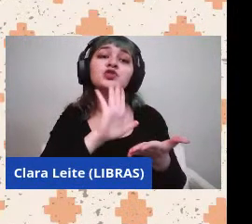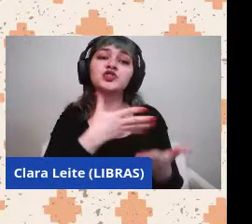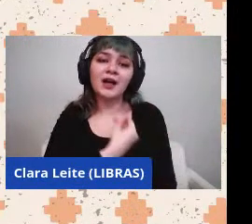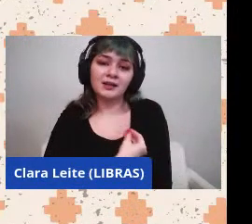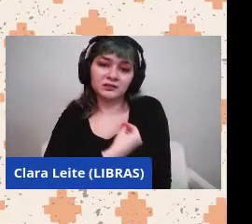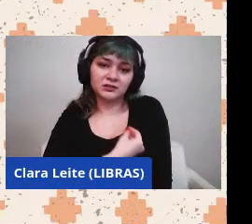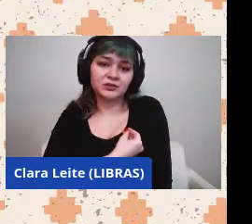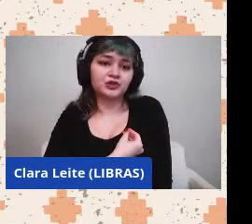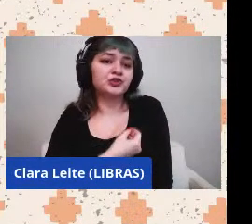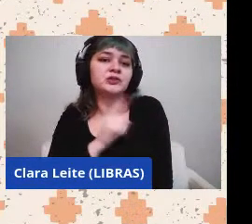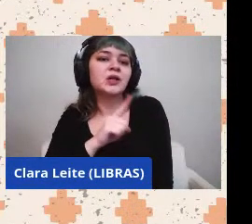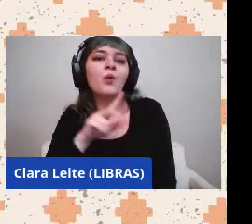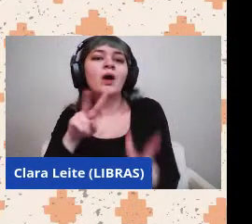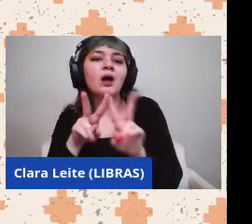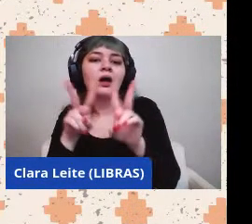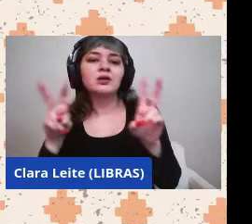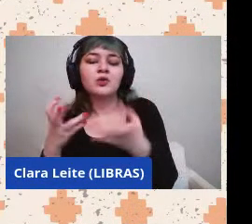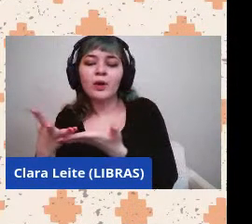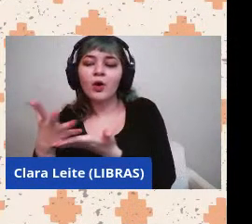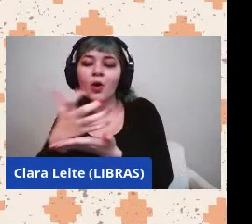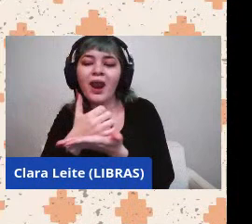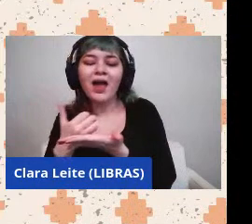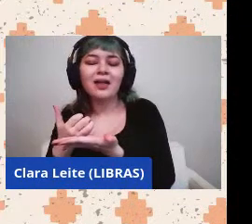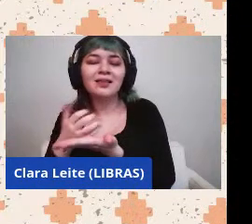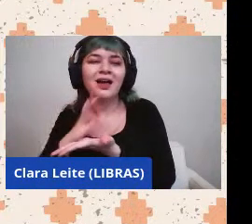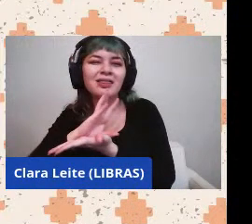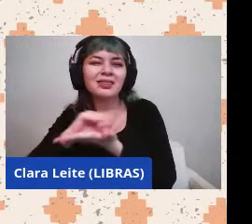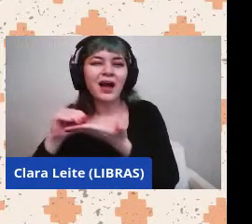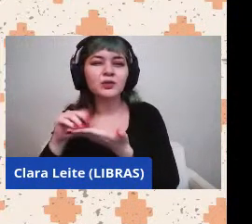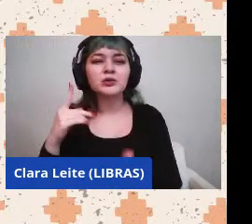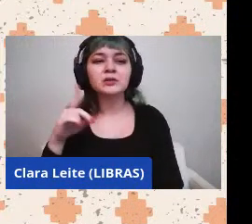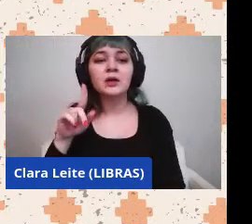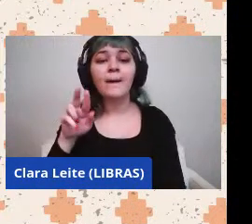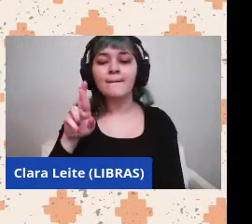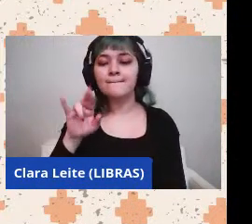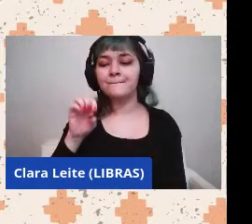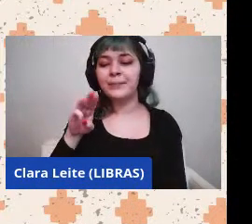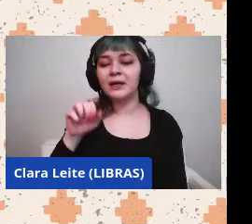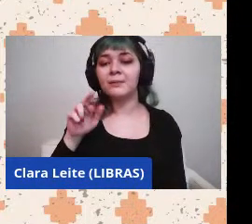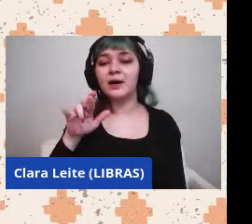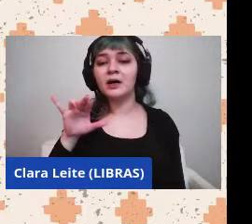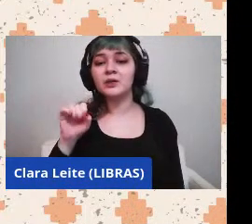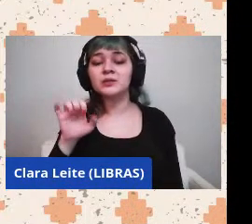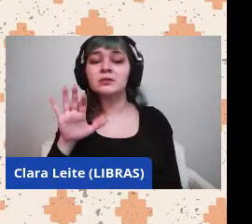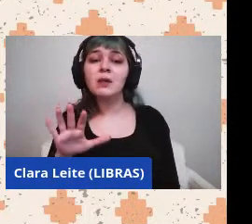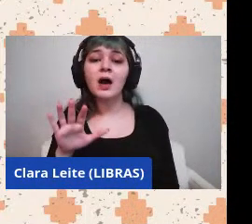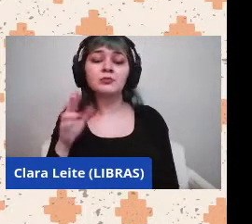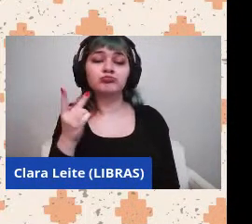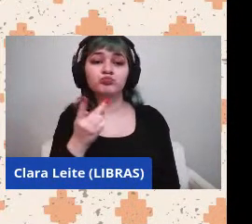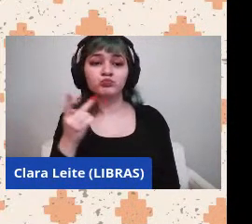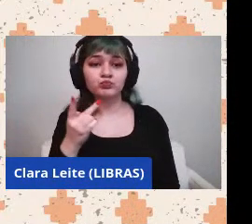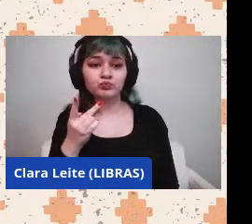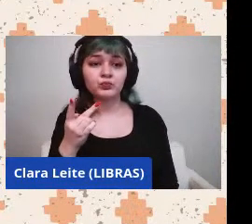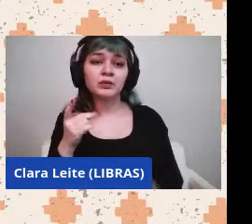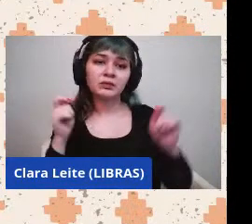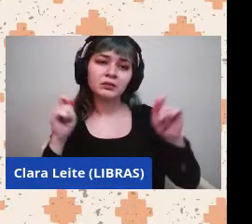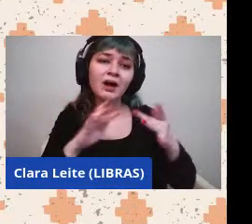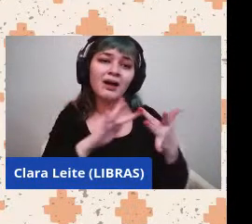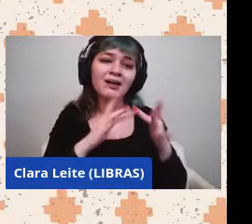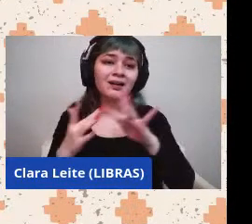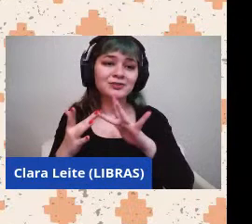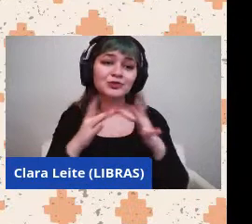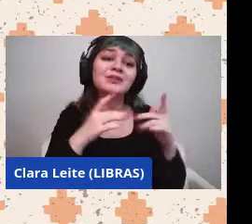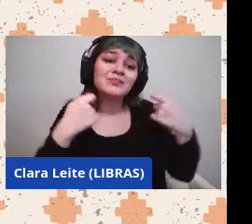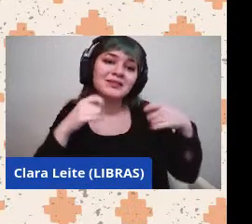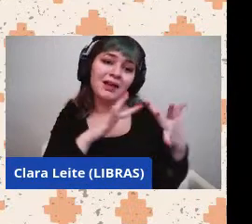to primary data collected in research, but the two can often need to be articulated